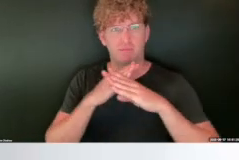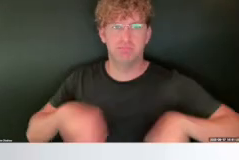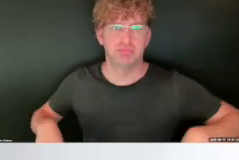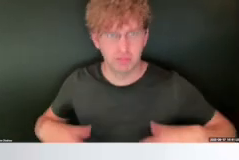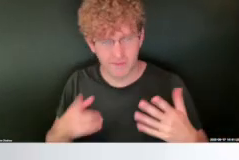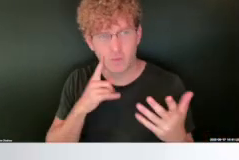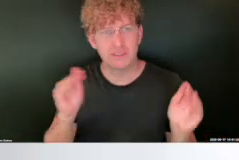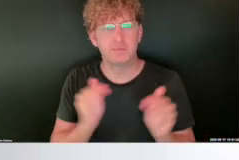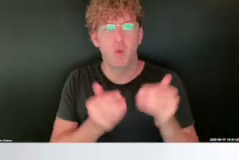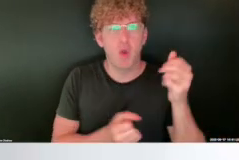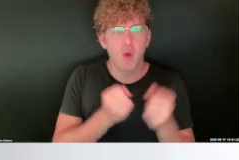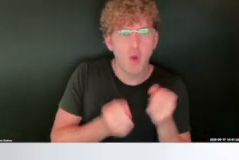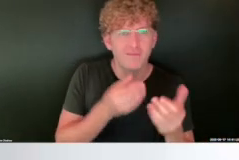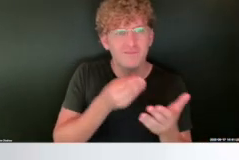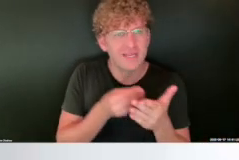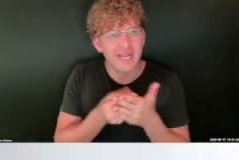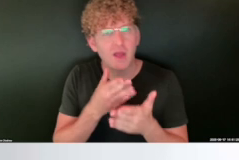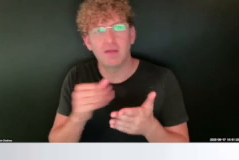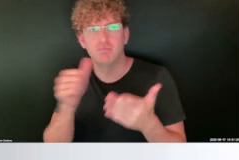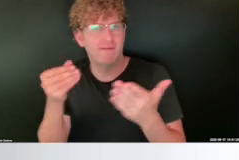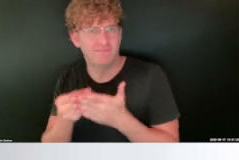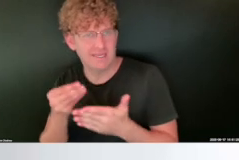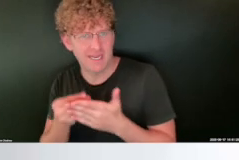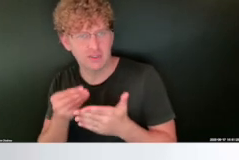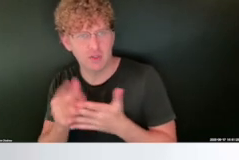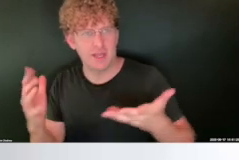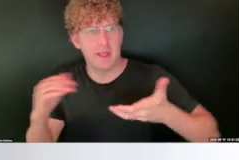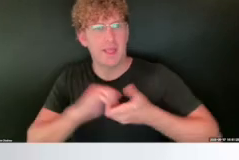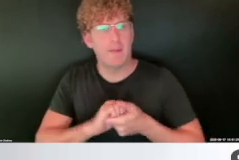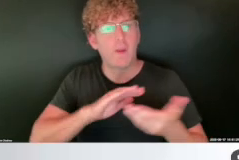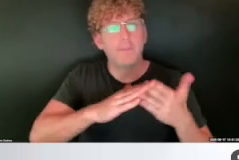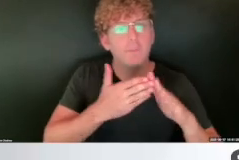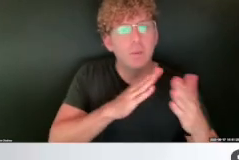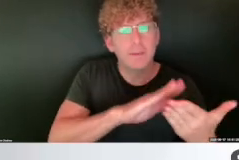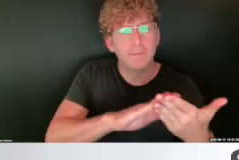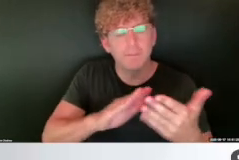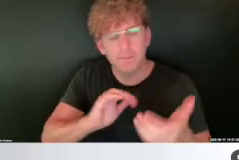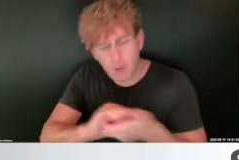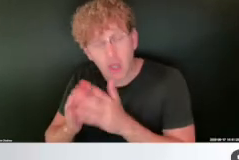air districts, and other state and local agencies. Next slide, please.